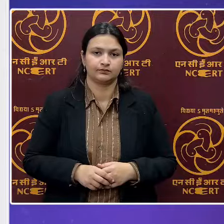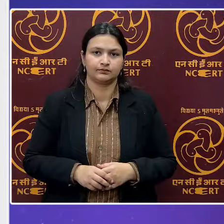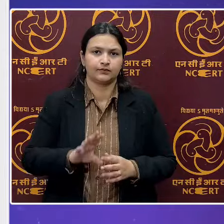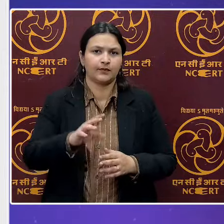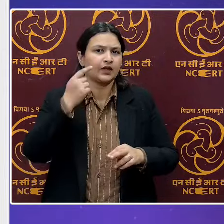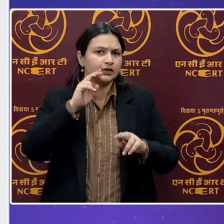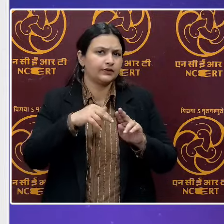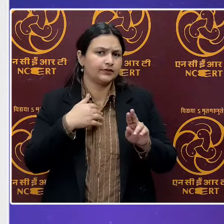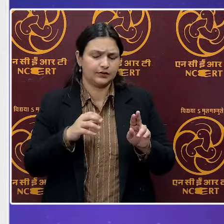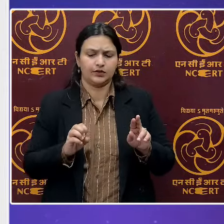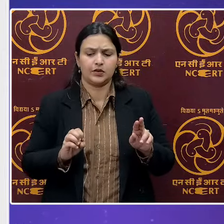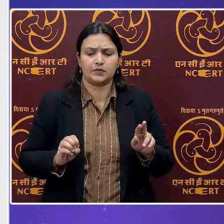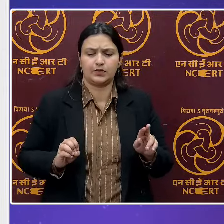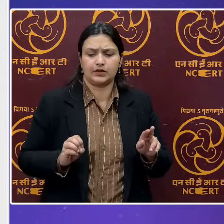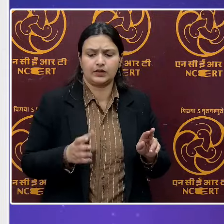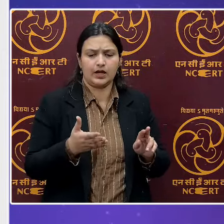If the